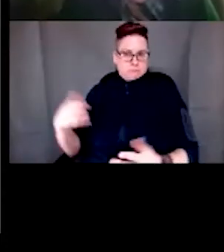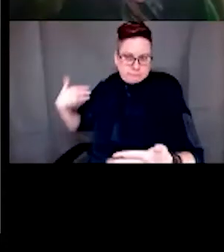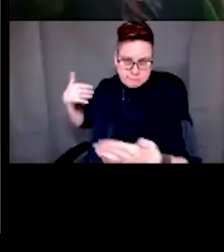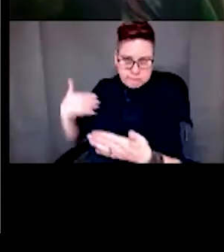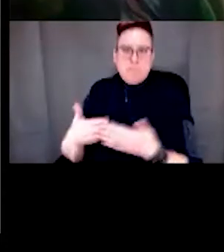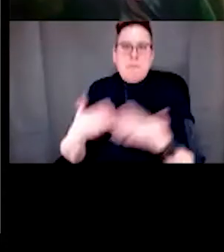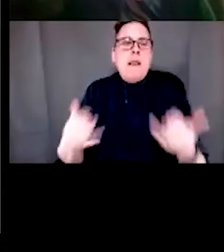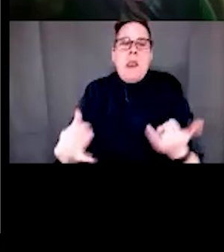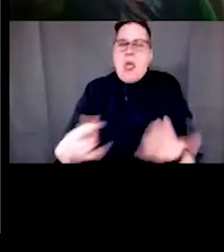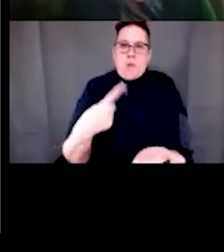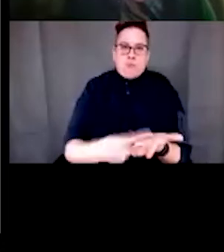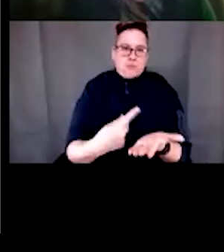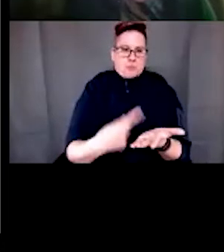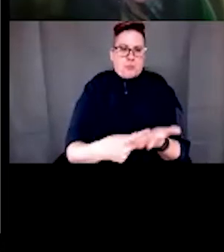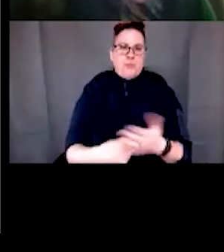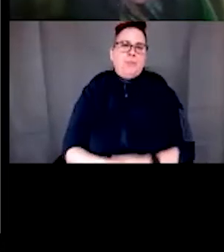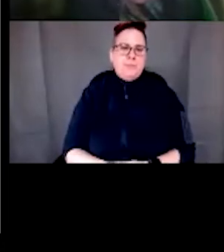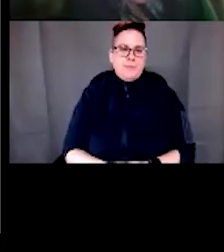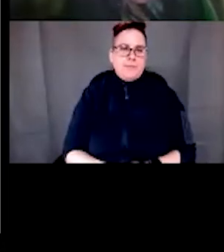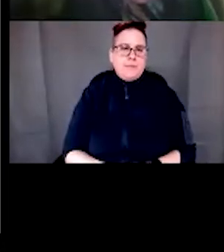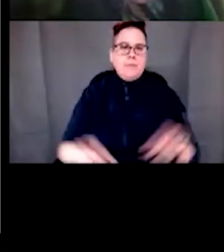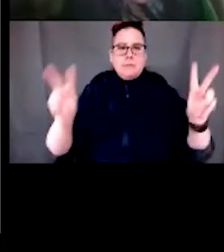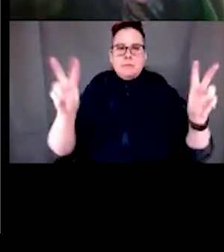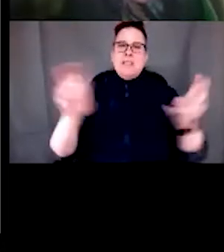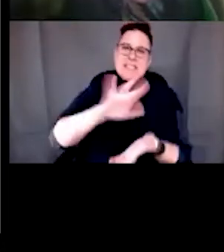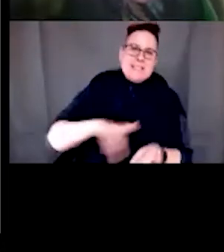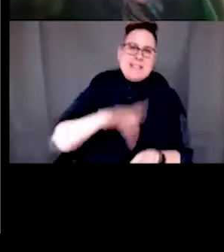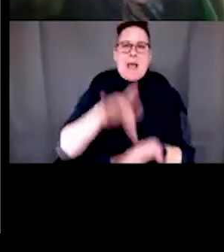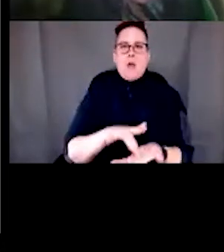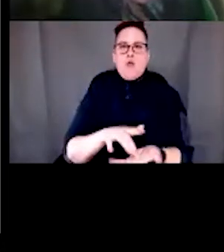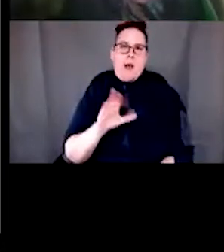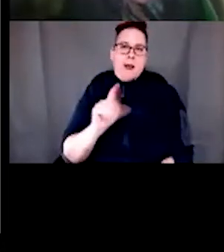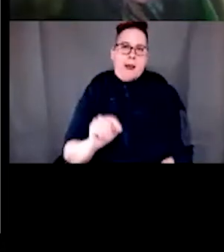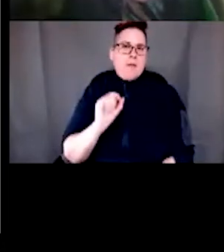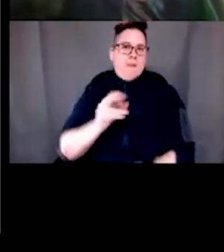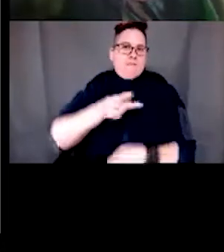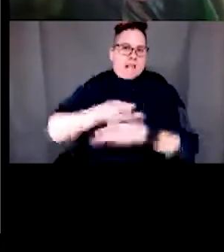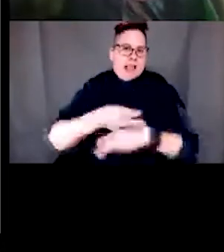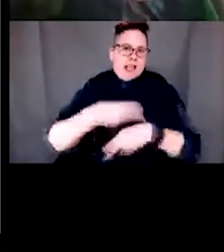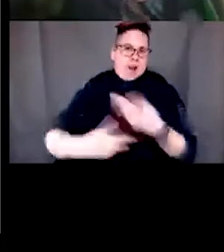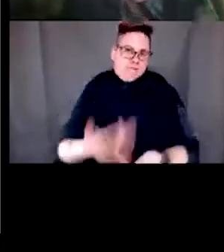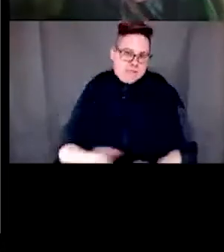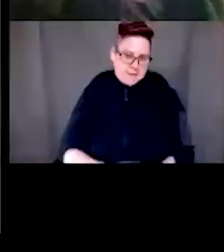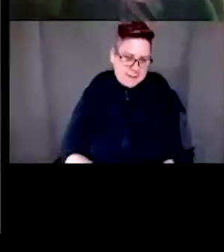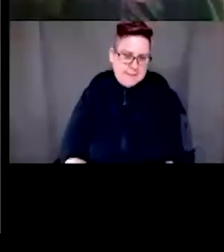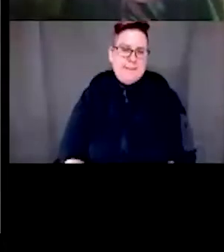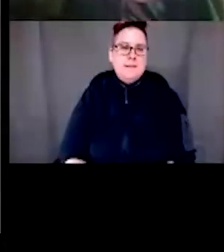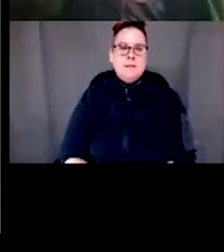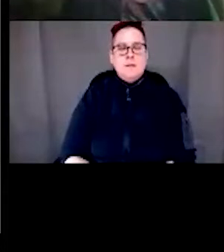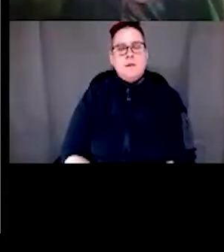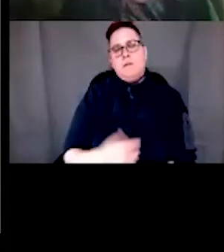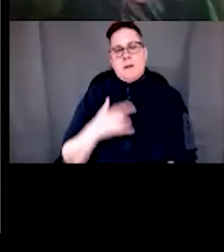is what's been defined as the central act of caregiving. And I think this is a